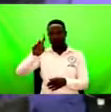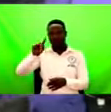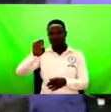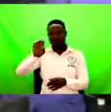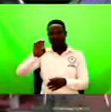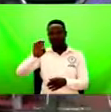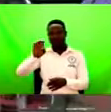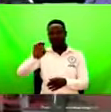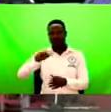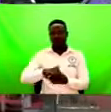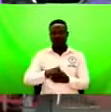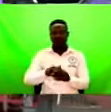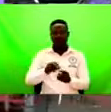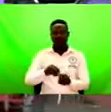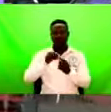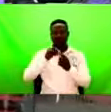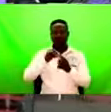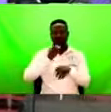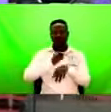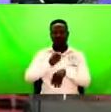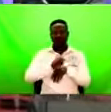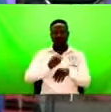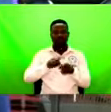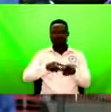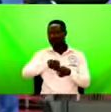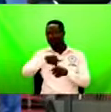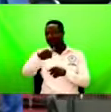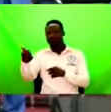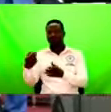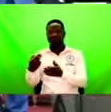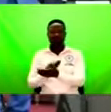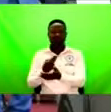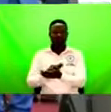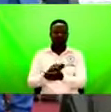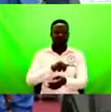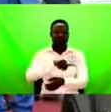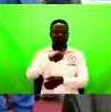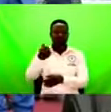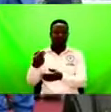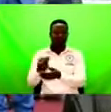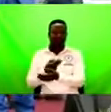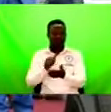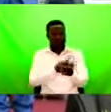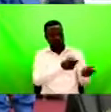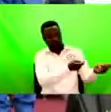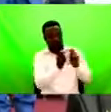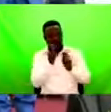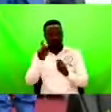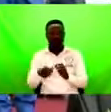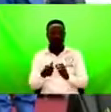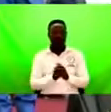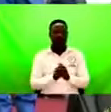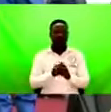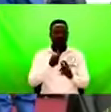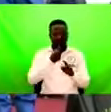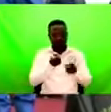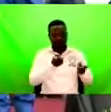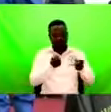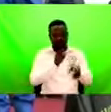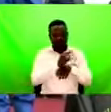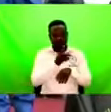A special ministry to the other sheep. So we have some other sheep somewhere, we have to bring them in. And coordinating this